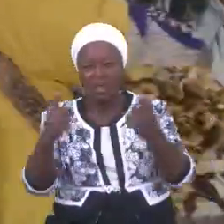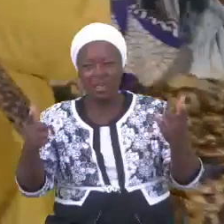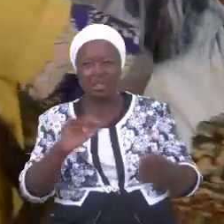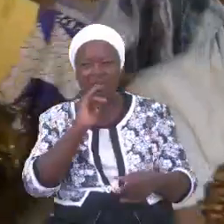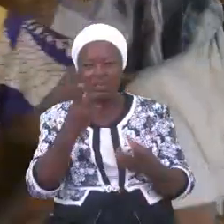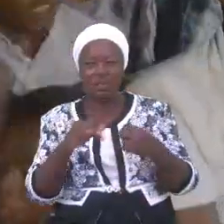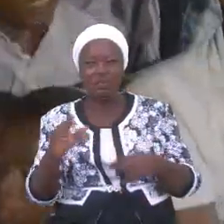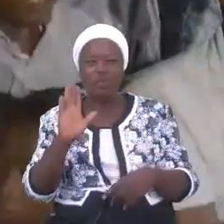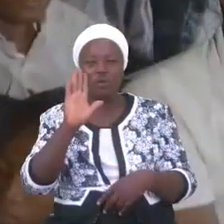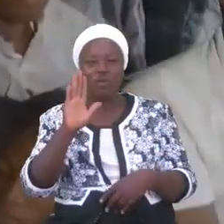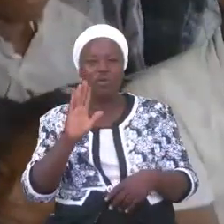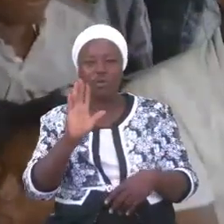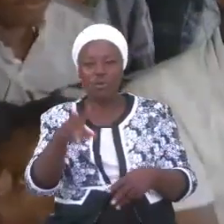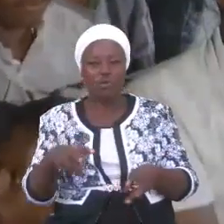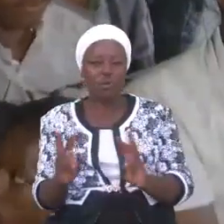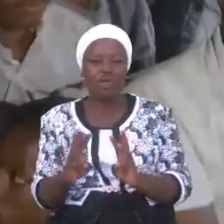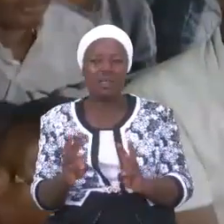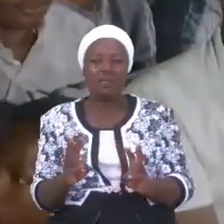your way.